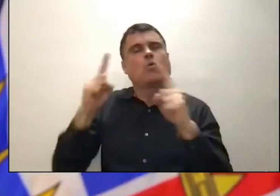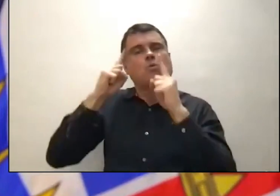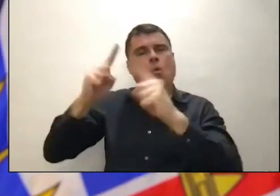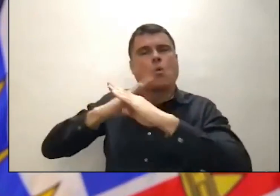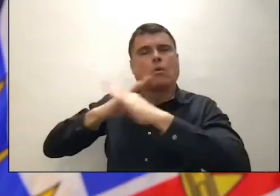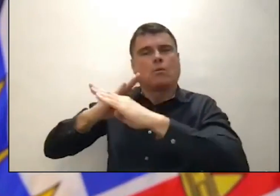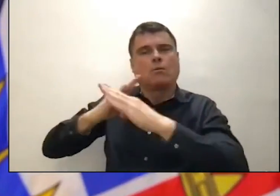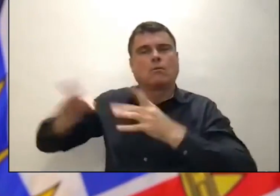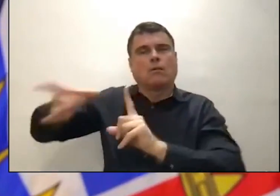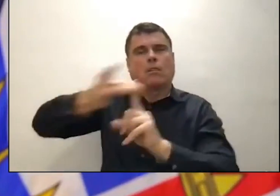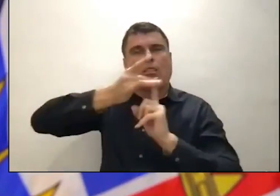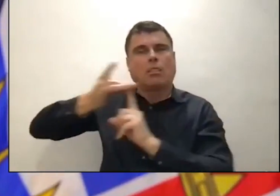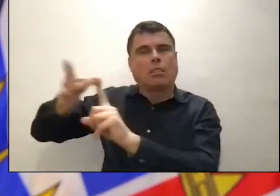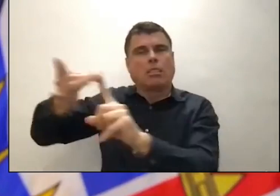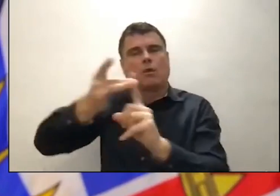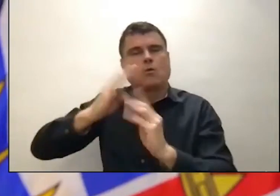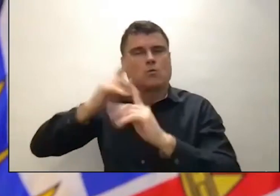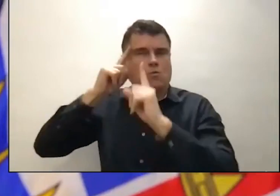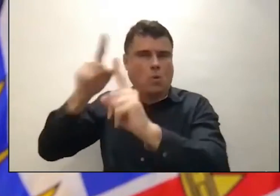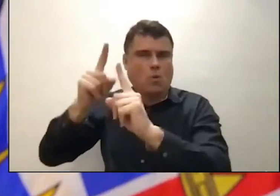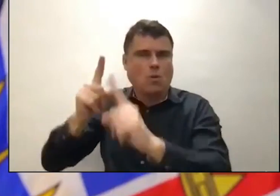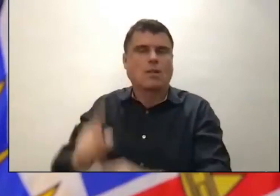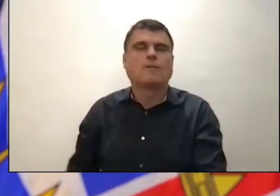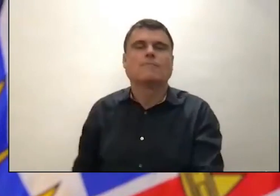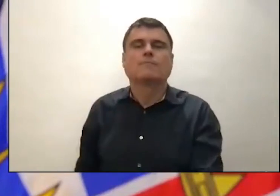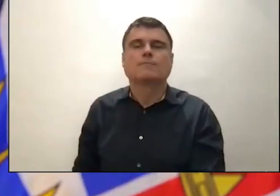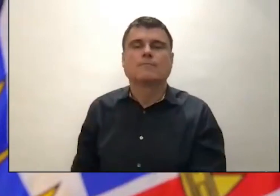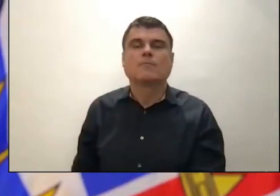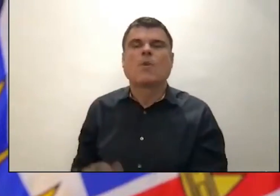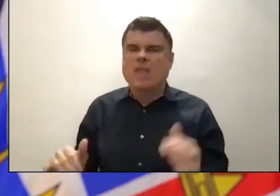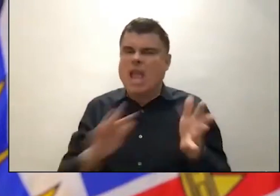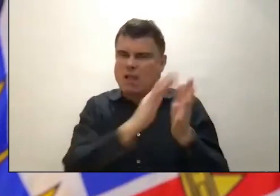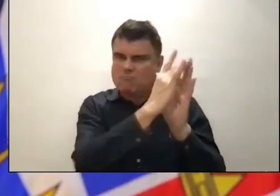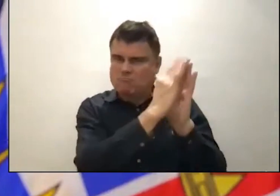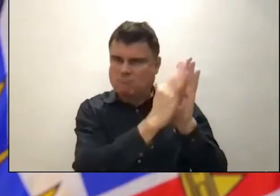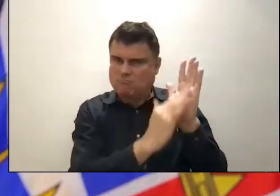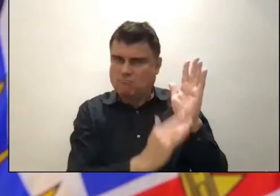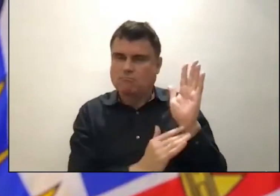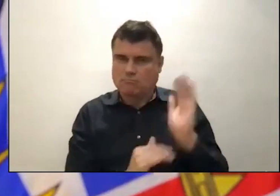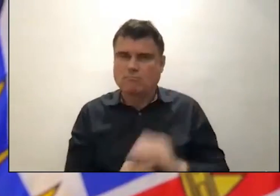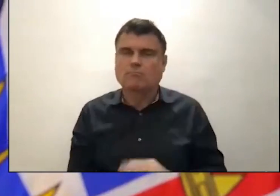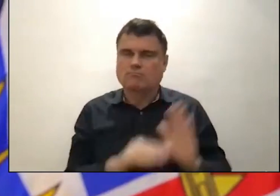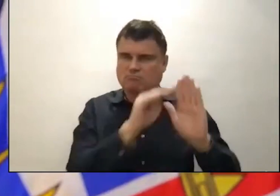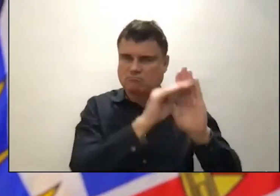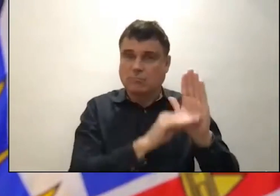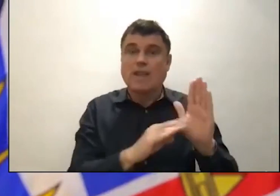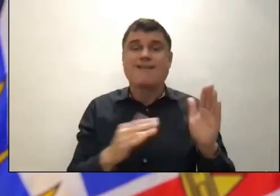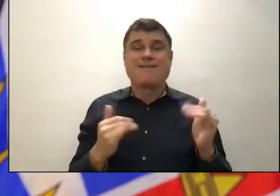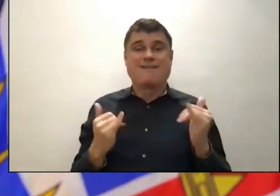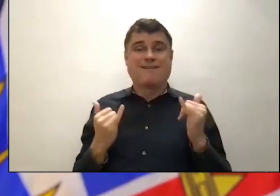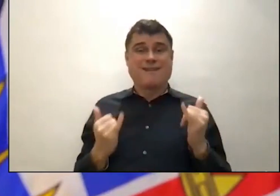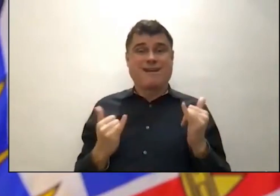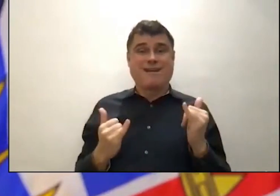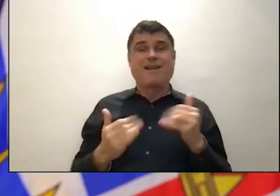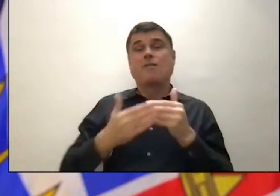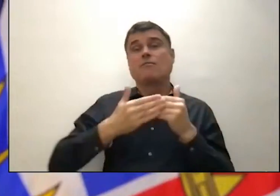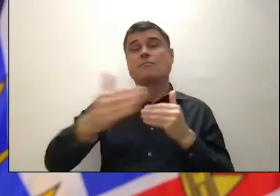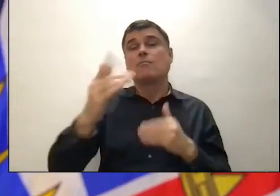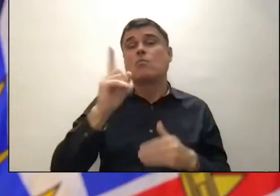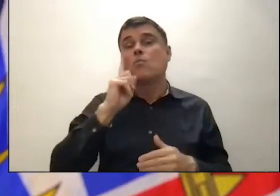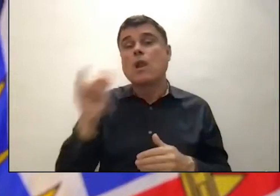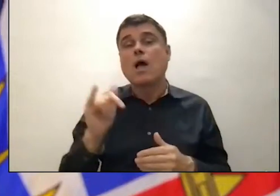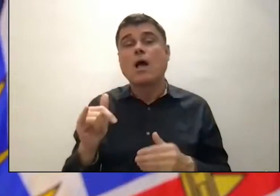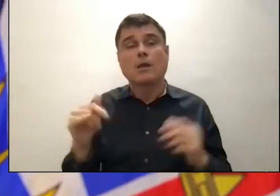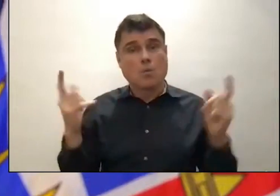What we want to do right now is limit those holiday gatherings to be only with our family and close friends. And I